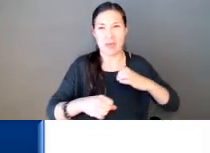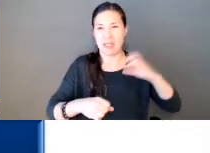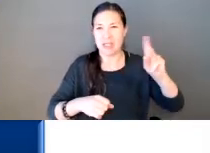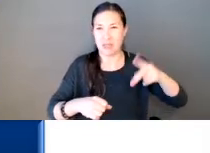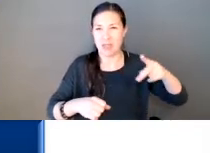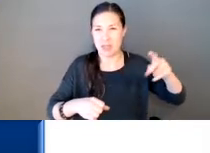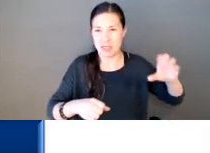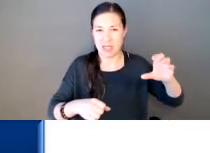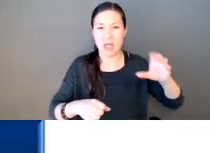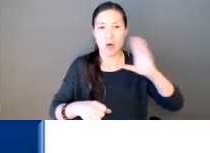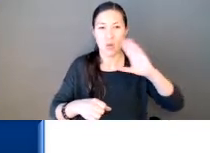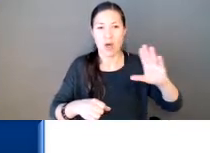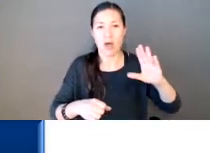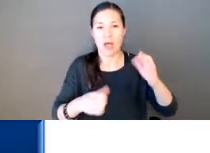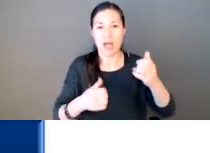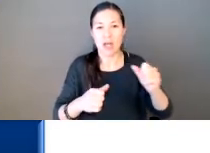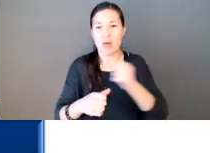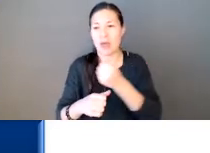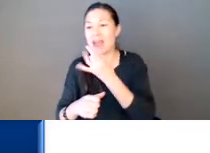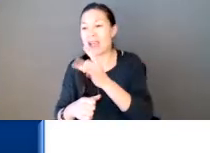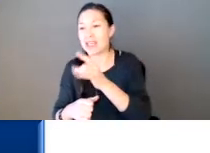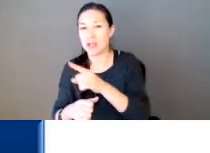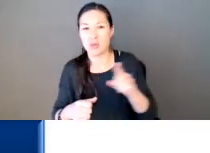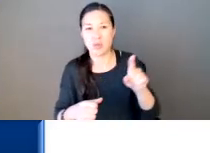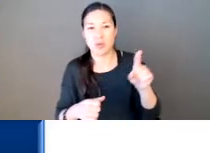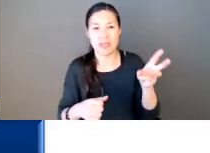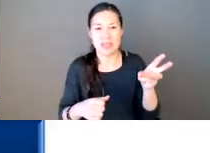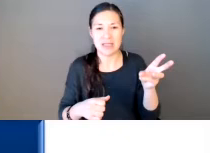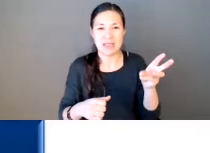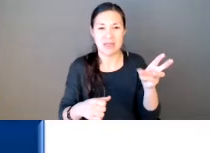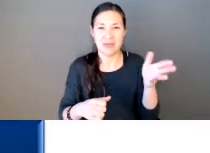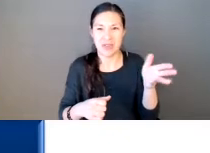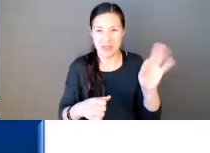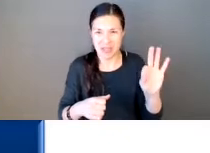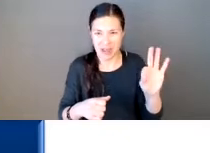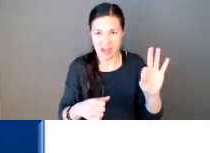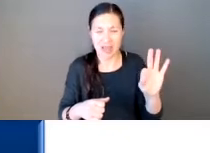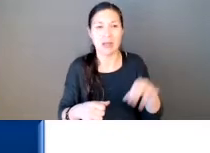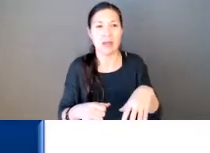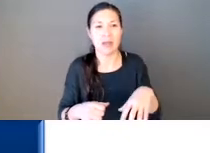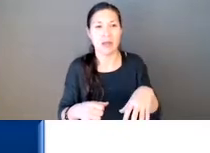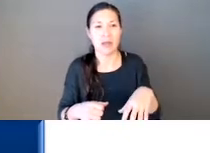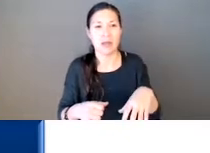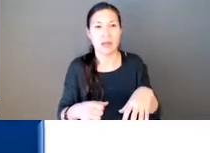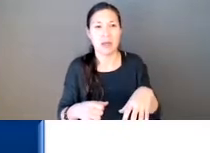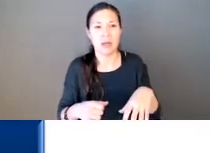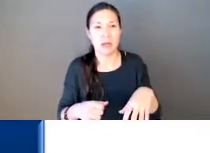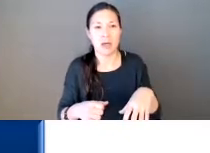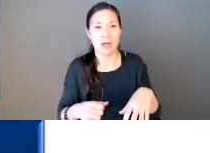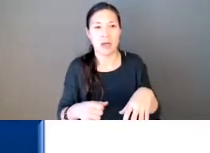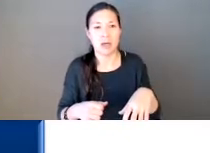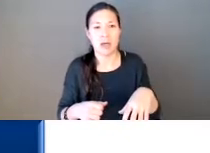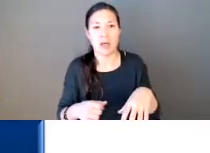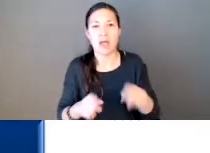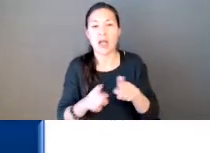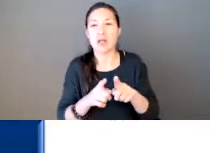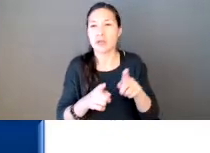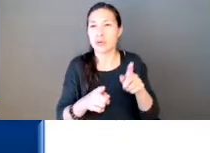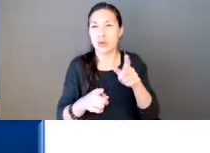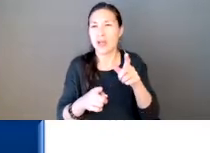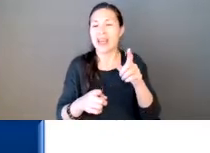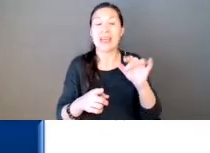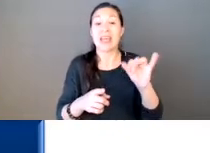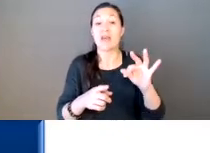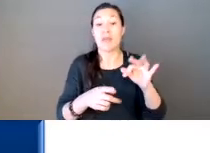by personal care attendants. I want to clarify, there are always exceptions to the rule. We sometimes see more exceptions than